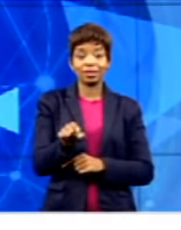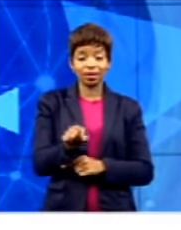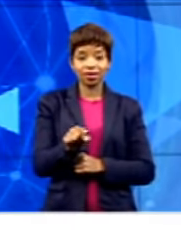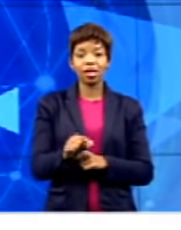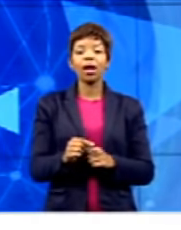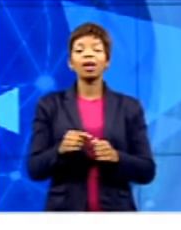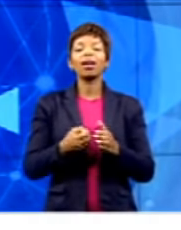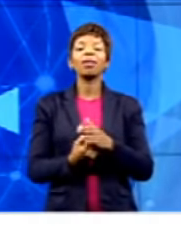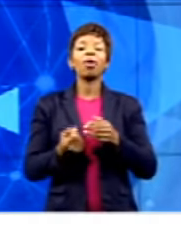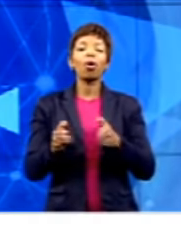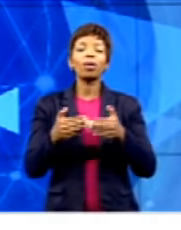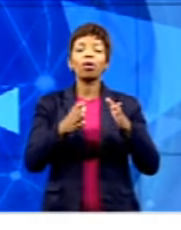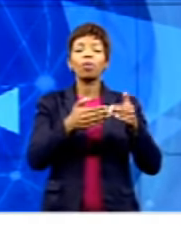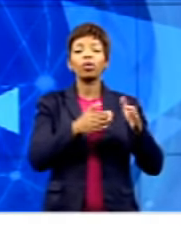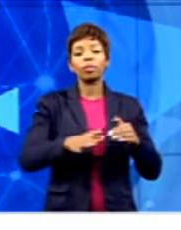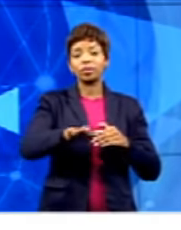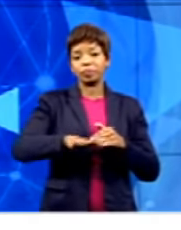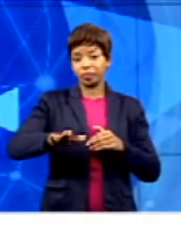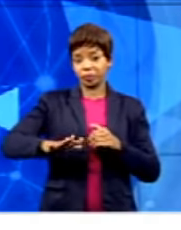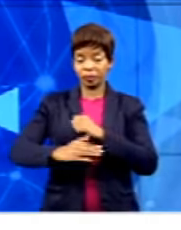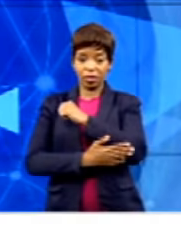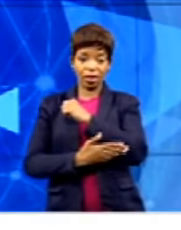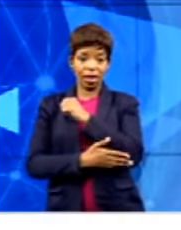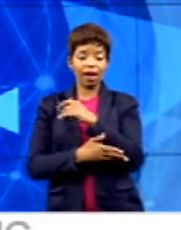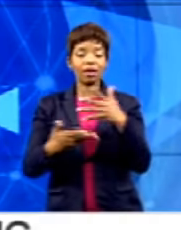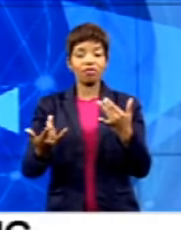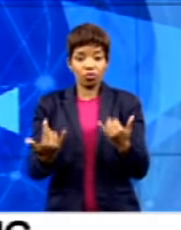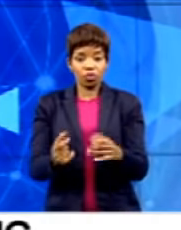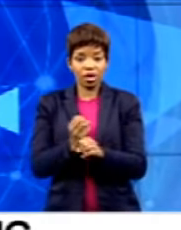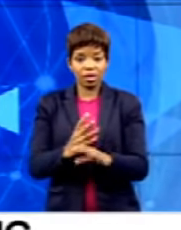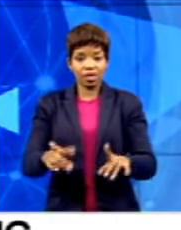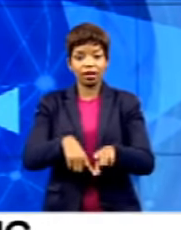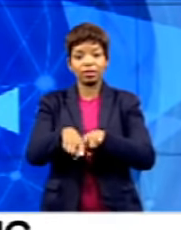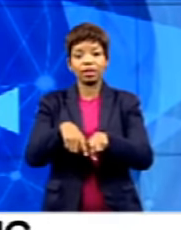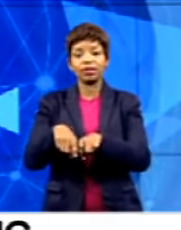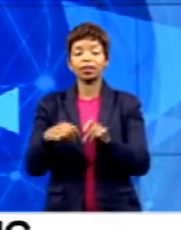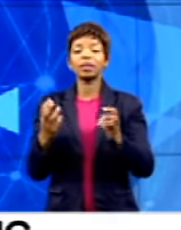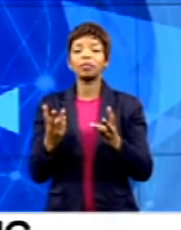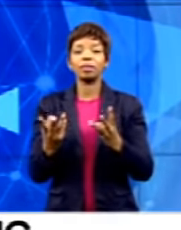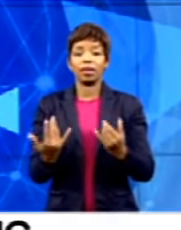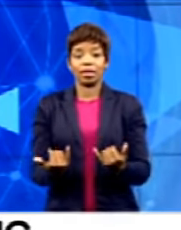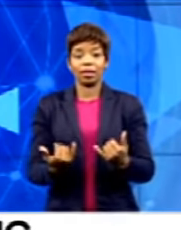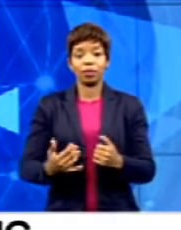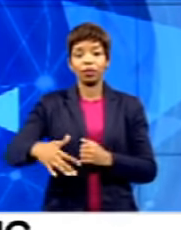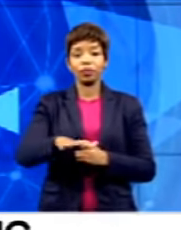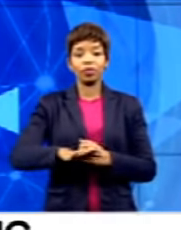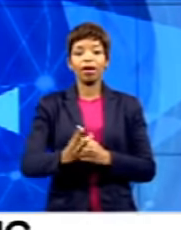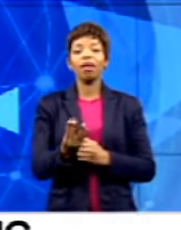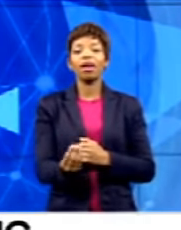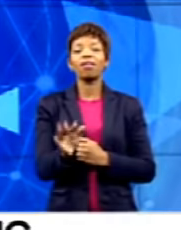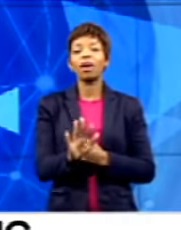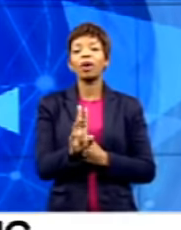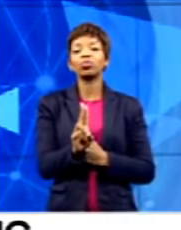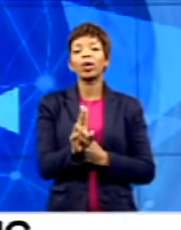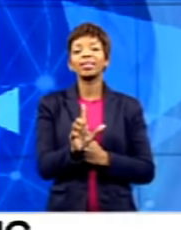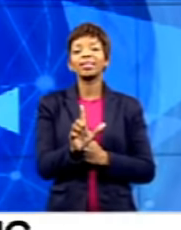The city of Johannesburg, they have split their testing stations around 7 regions. In fact, we one of their regions now, there's about 27 testing